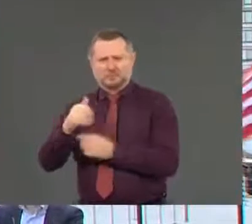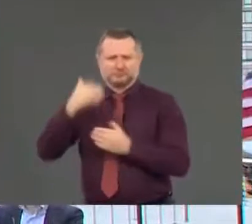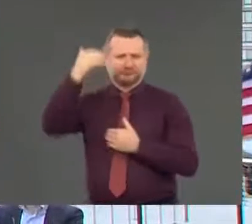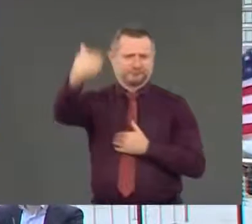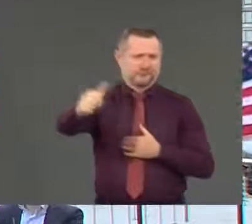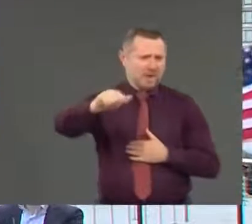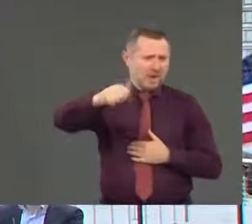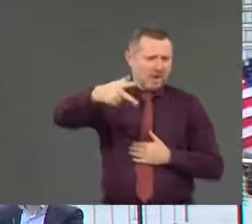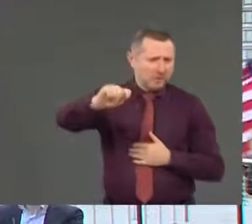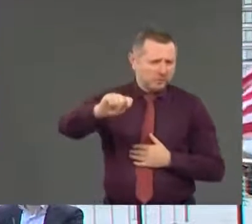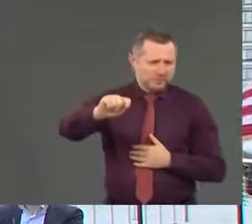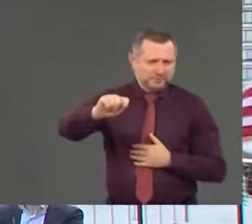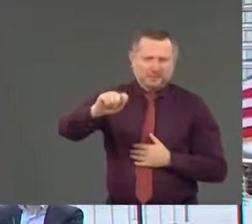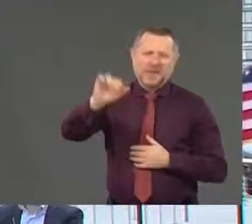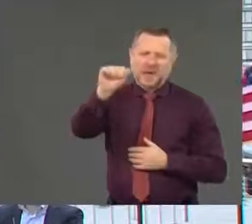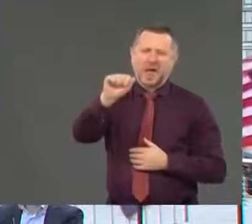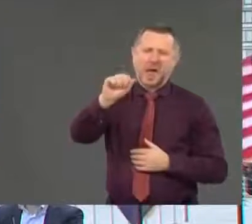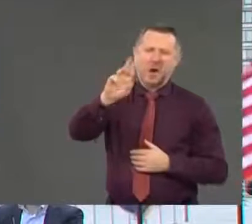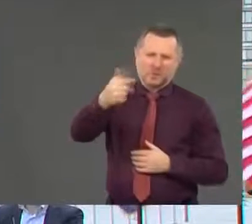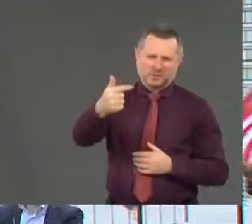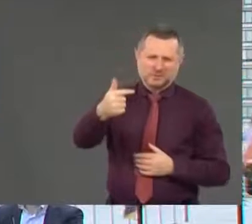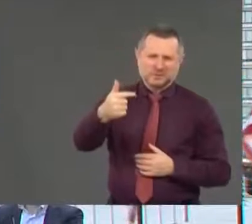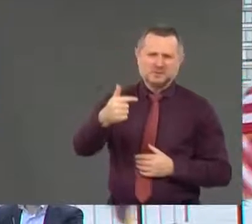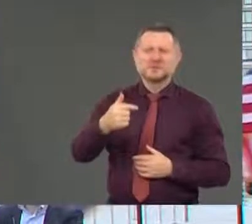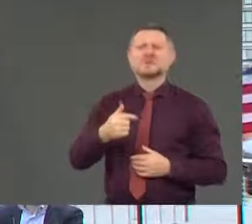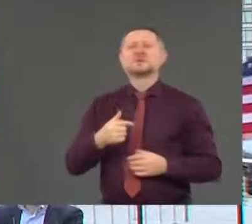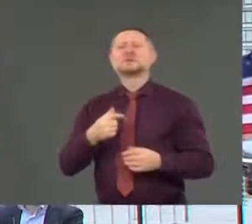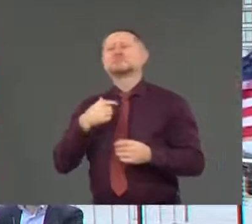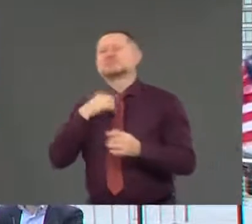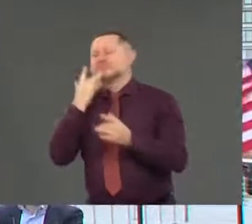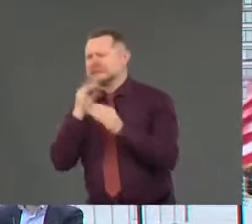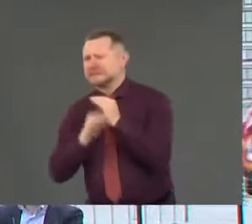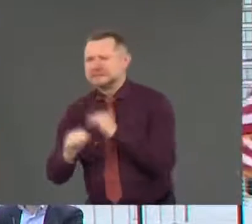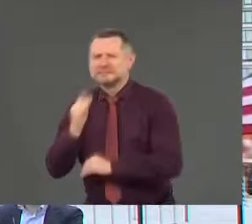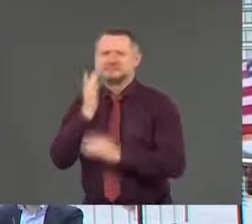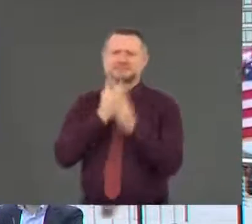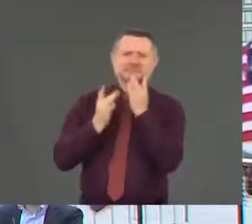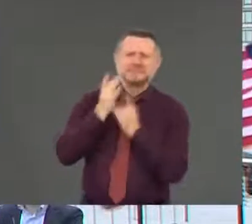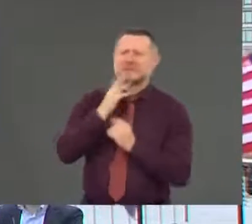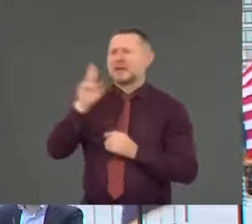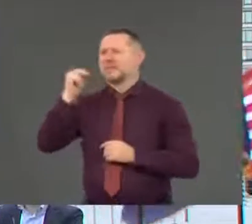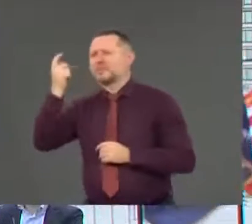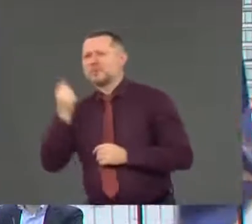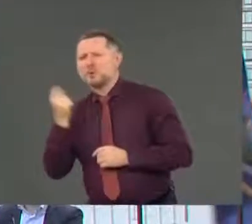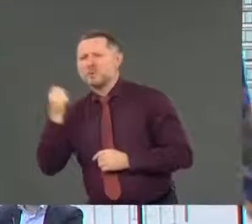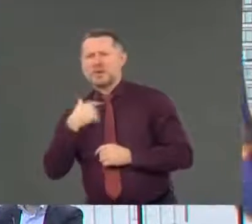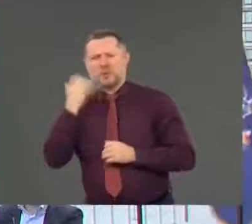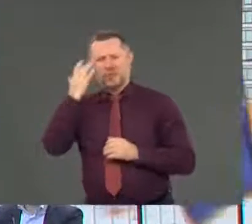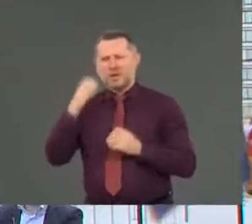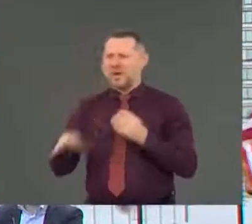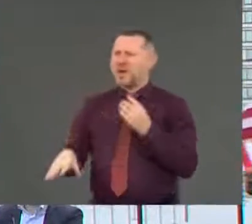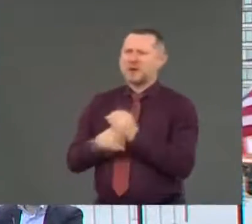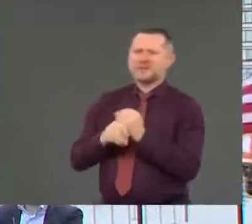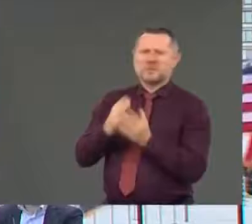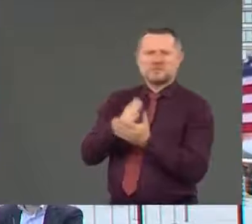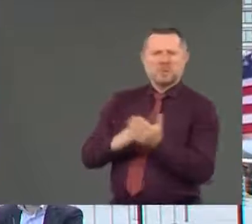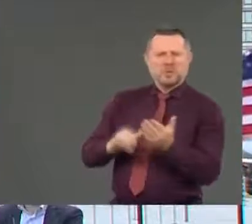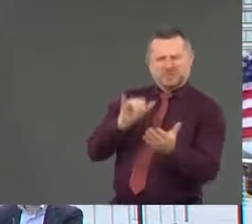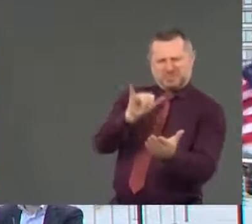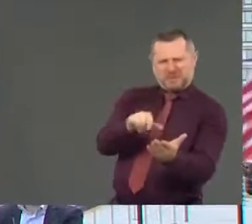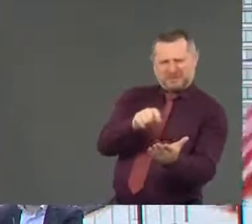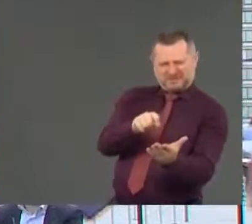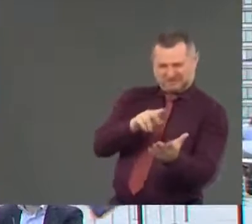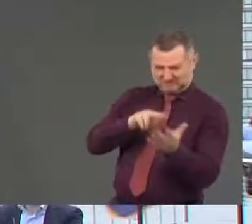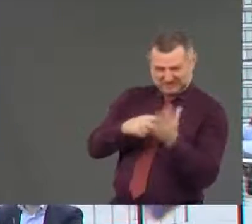the tenant needed to be having financial hardships or on unemployment benefits. I wanted to see why those lines were added, and are you worried that it all puts the